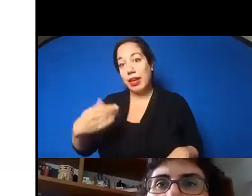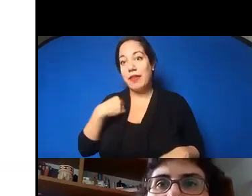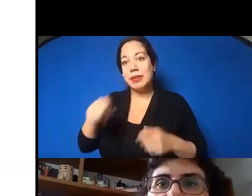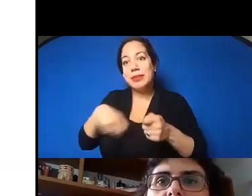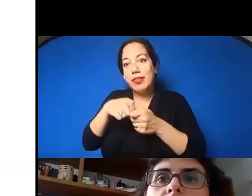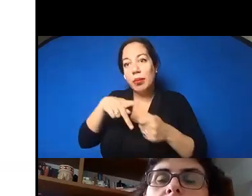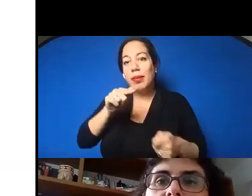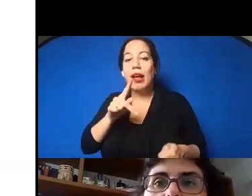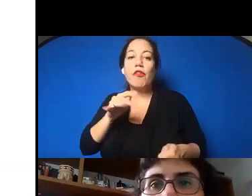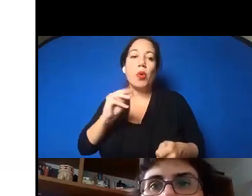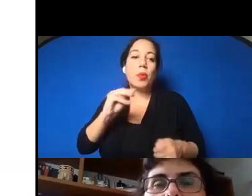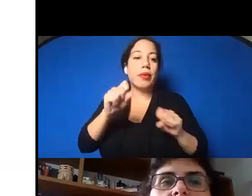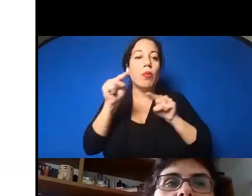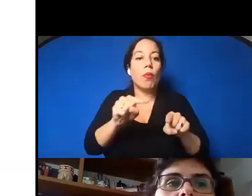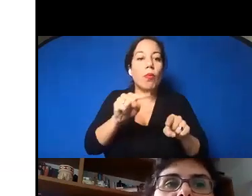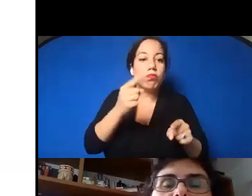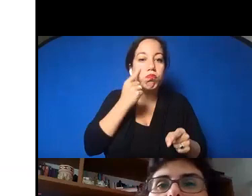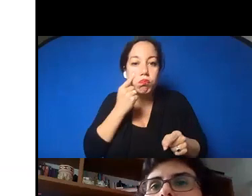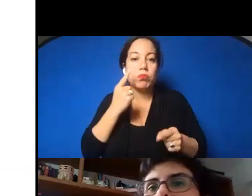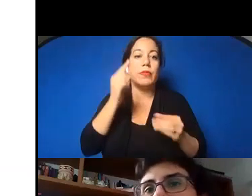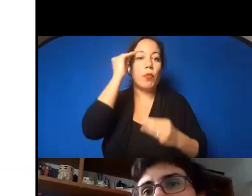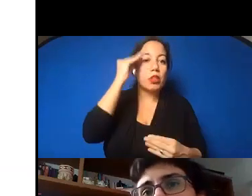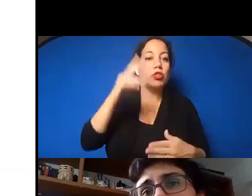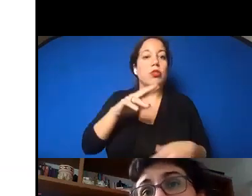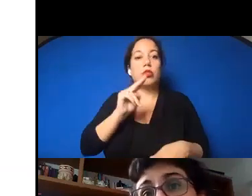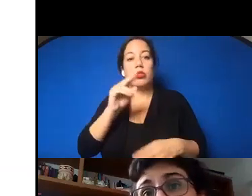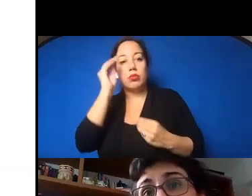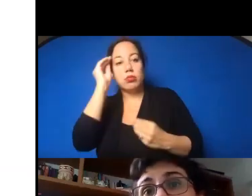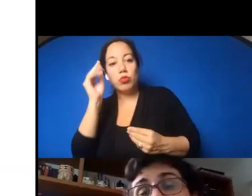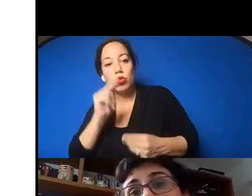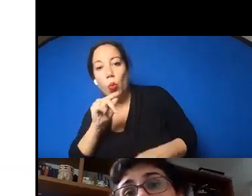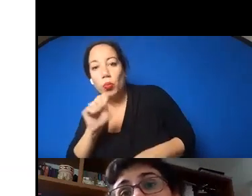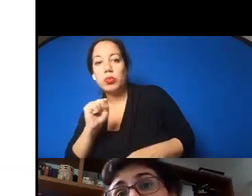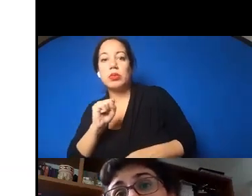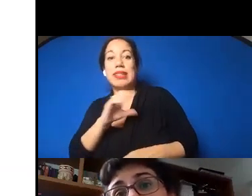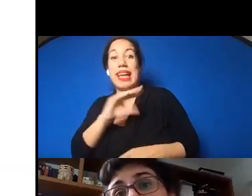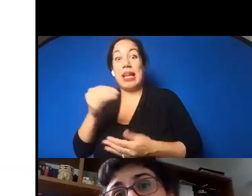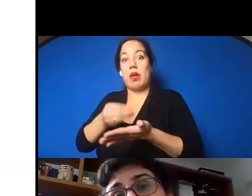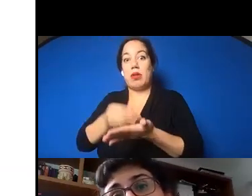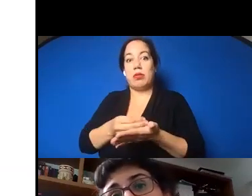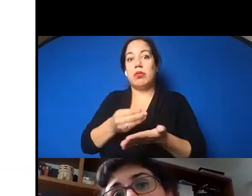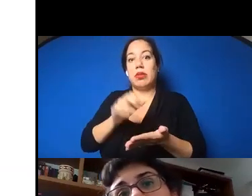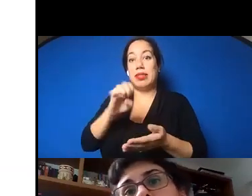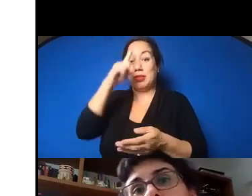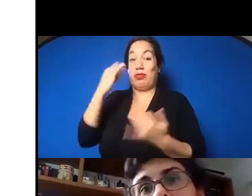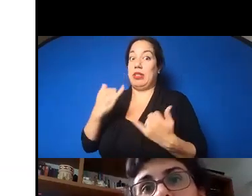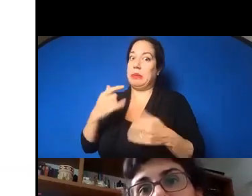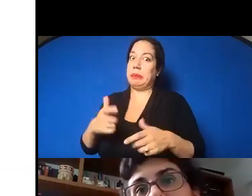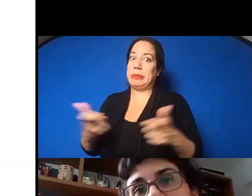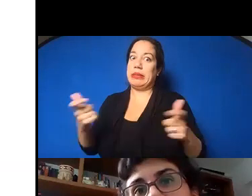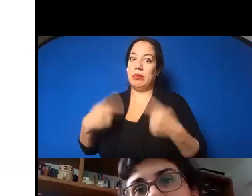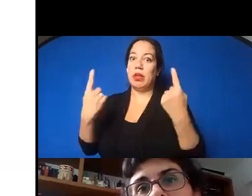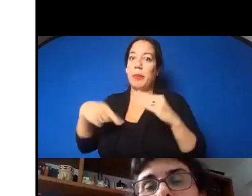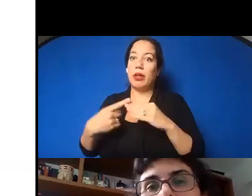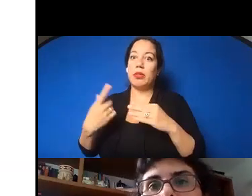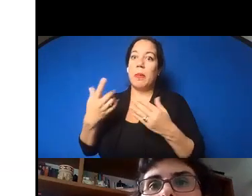for information, public notes, and also for monitoring case, because there is a huge dispute right now in monitoring